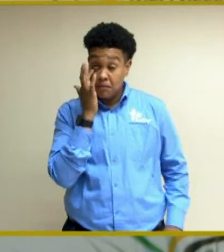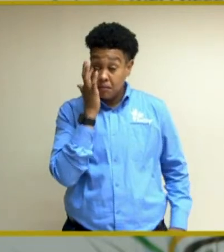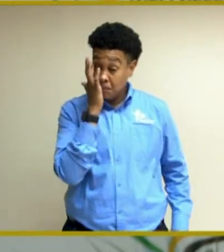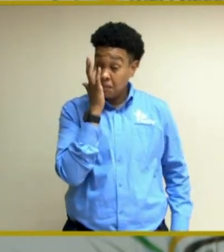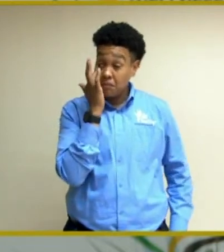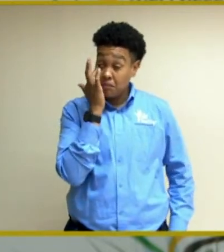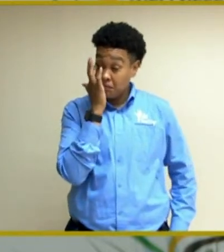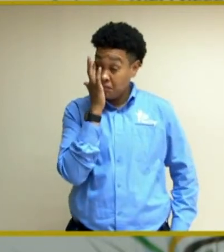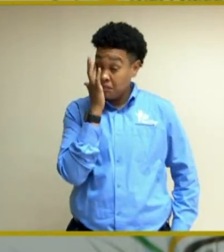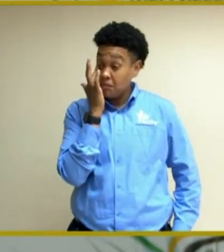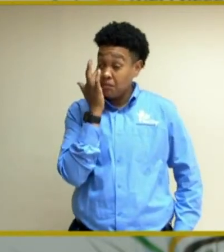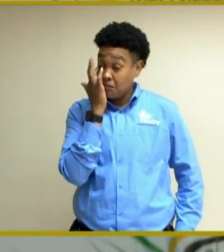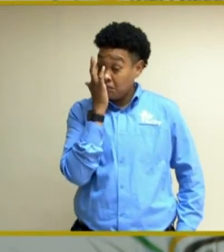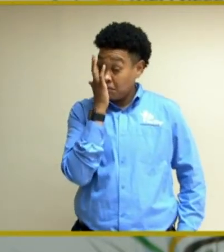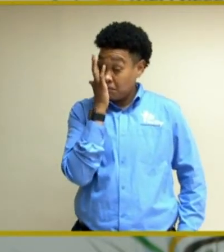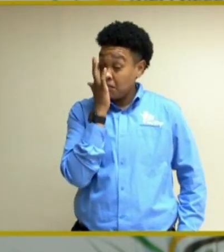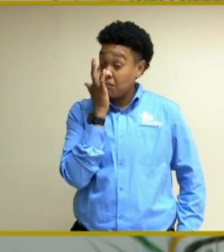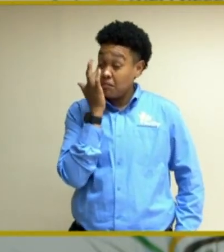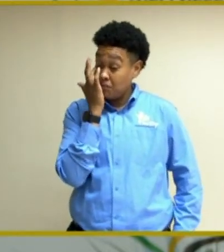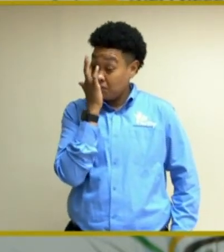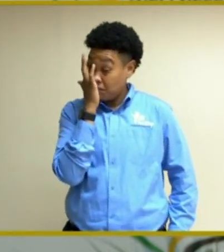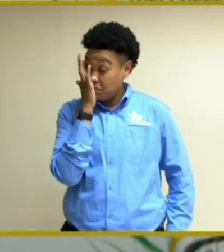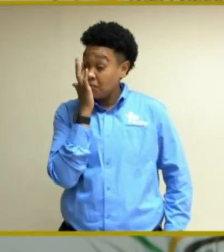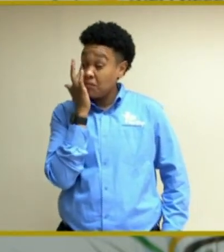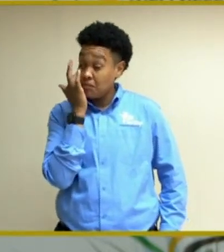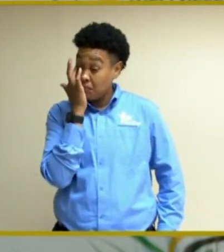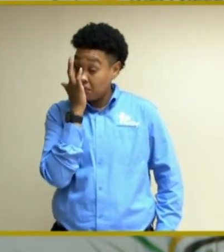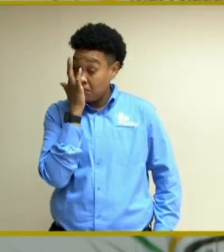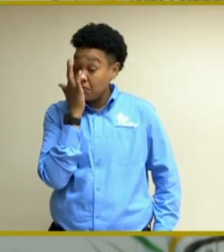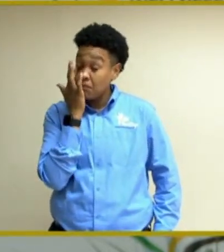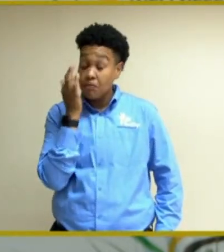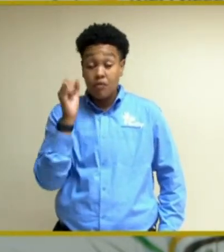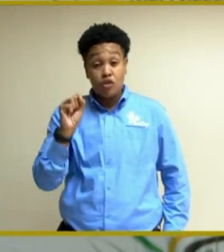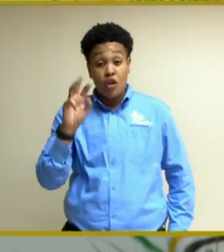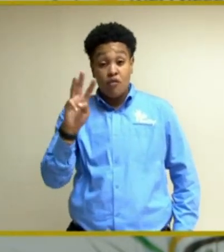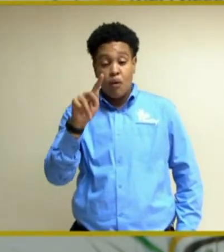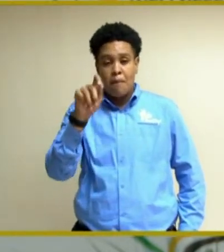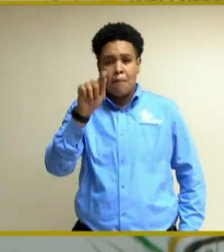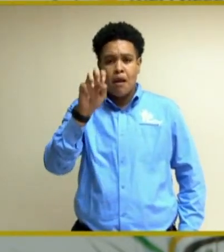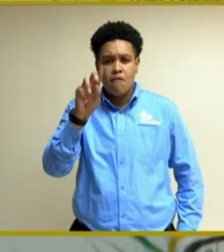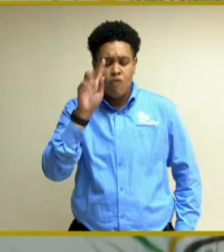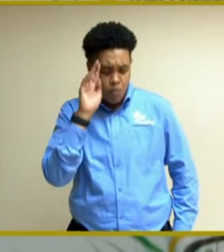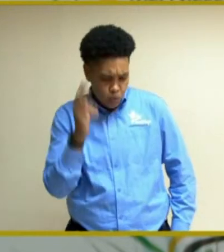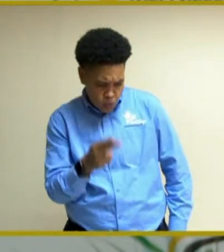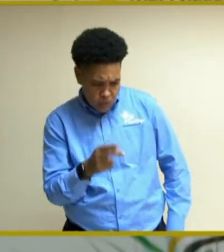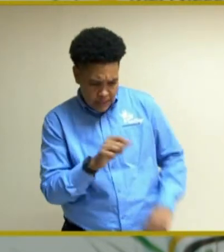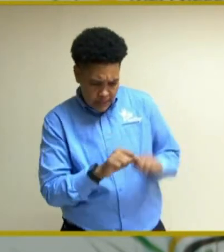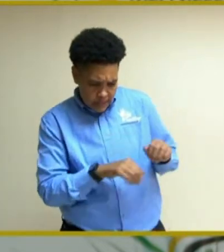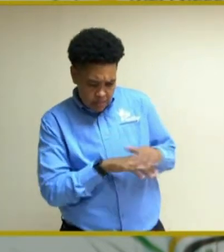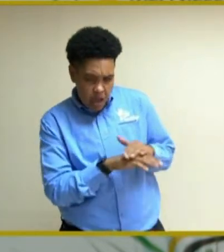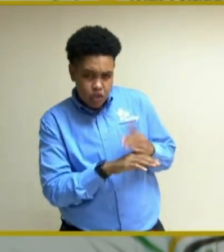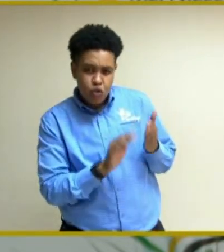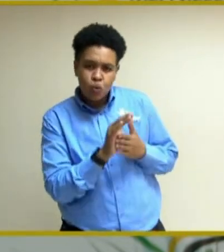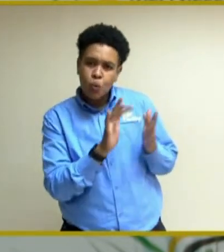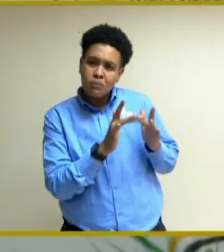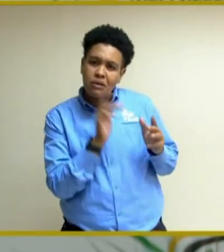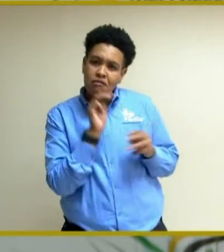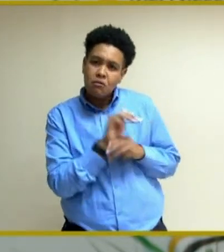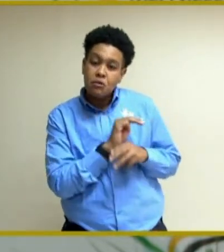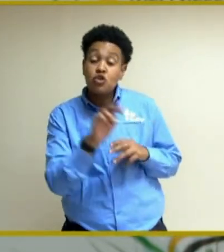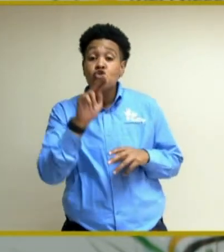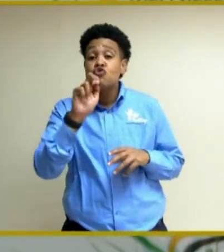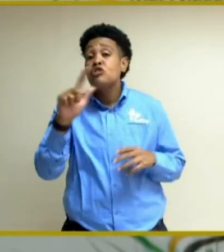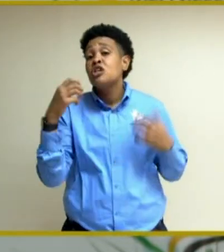going to be utilized. The system will be accessed through the websites of the ministry, the regional health authorities or through a